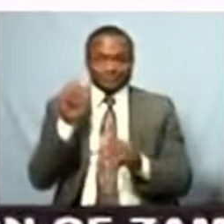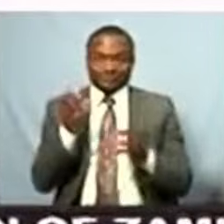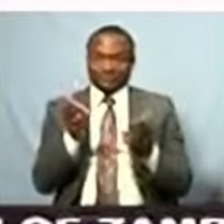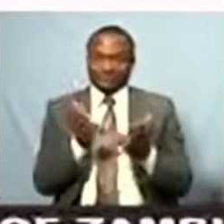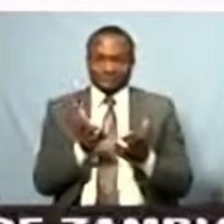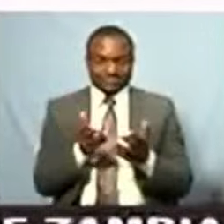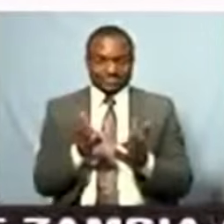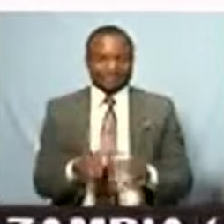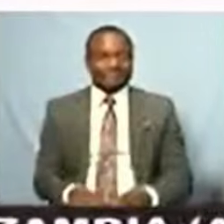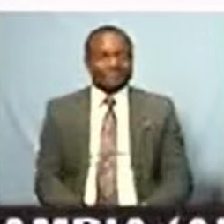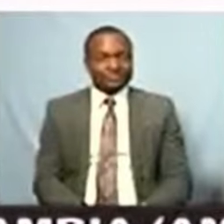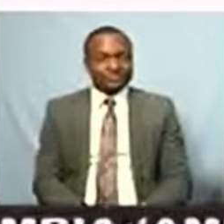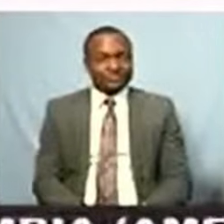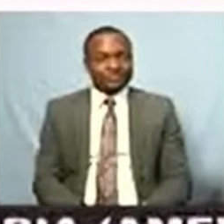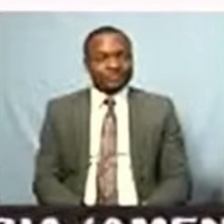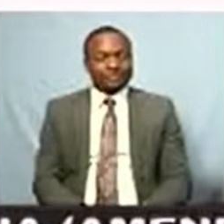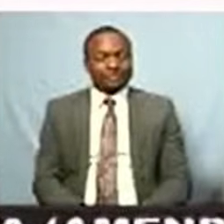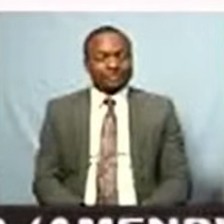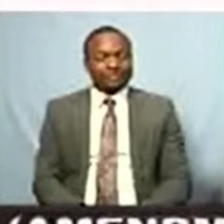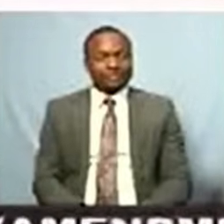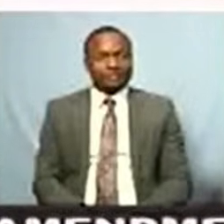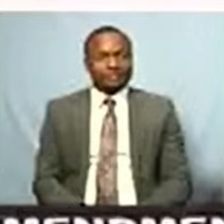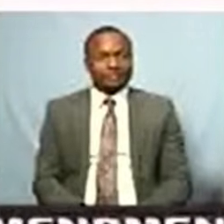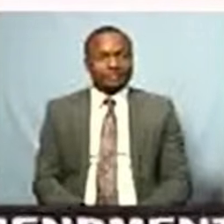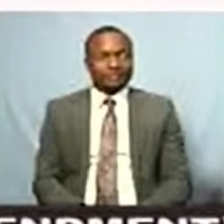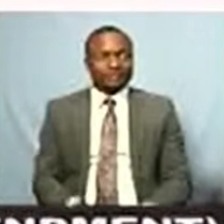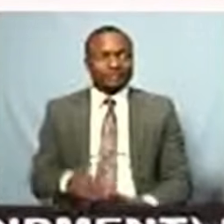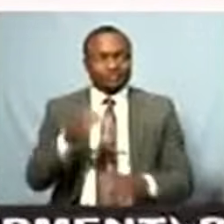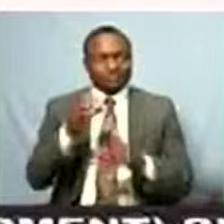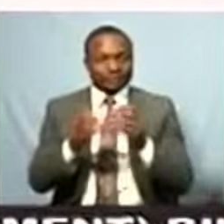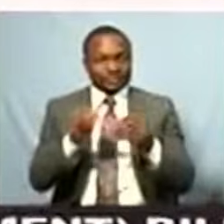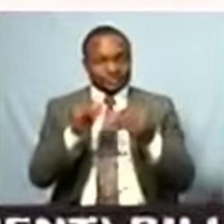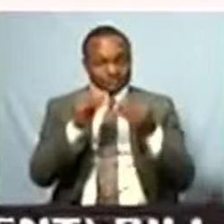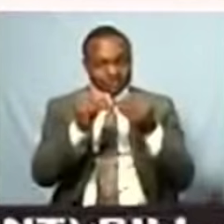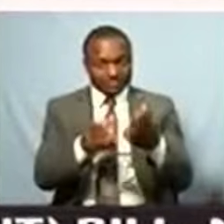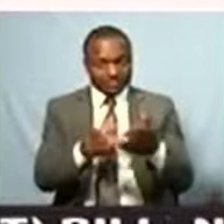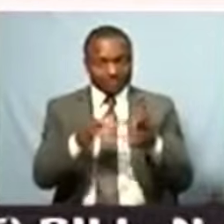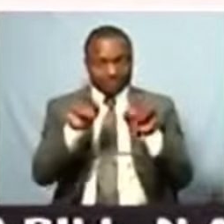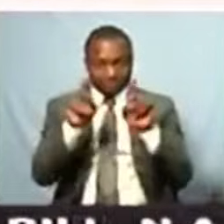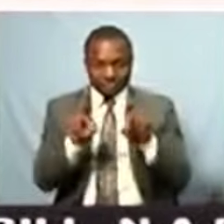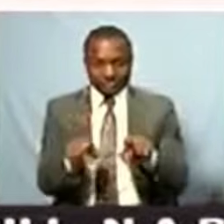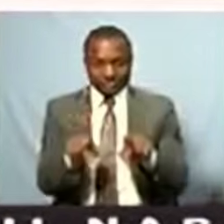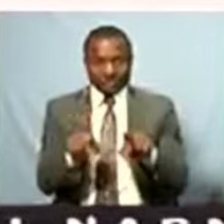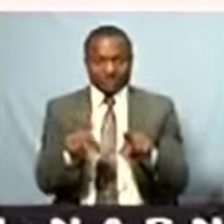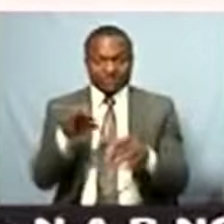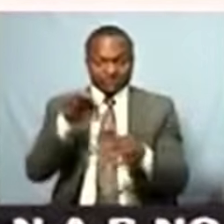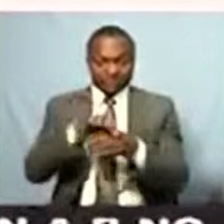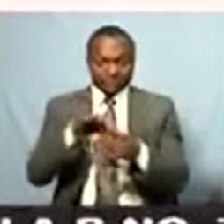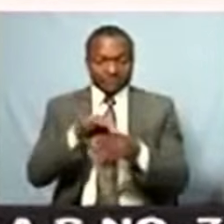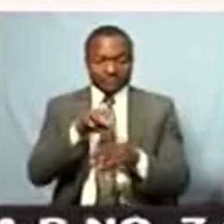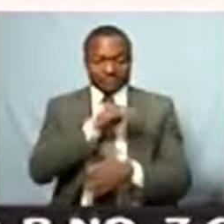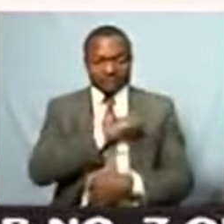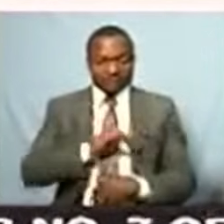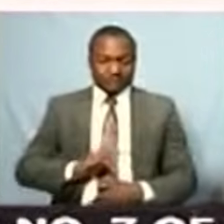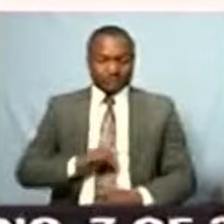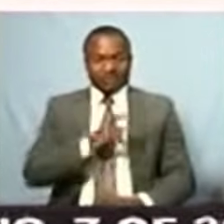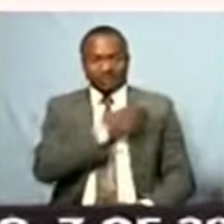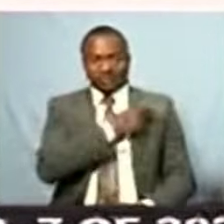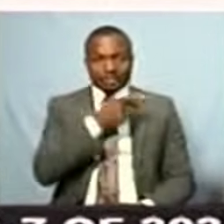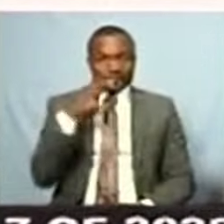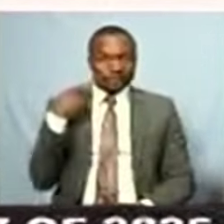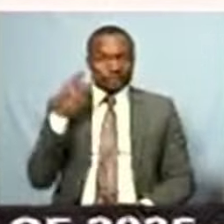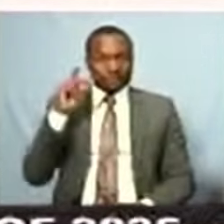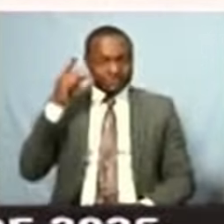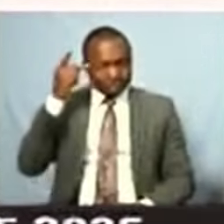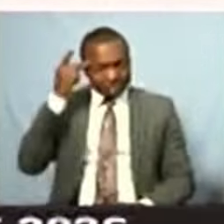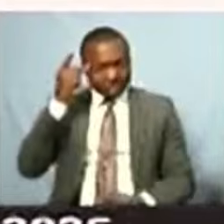the clause provides that a person elected as member of parliament by a